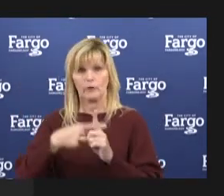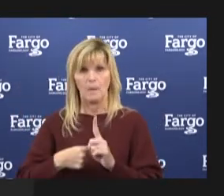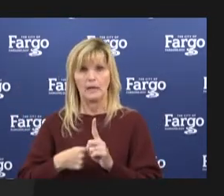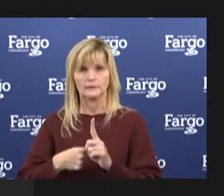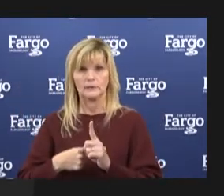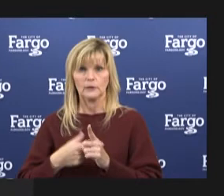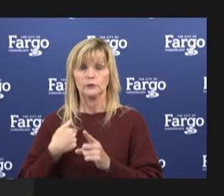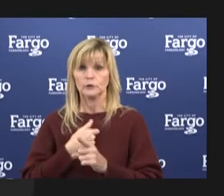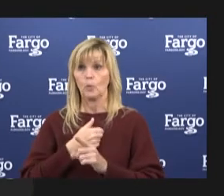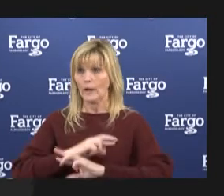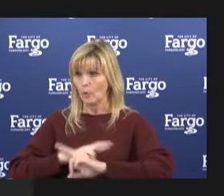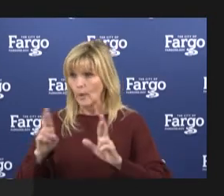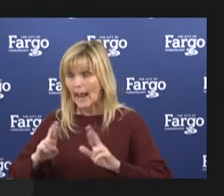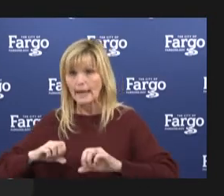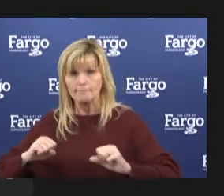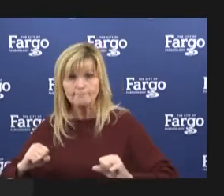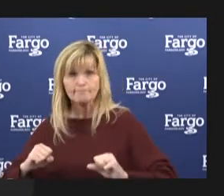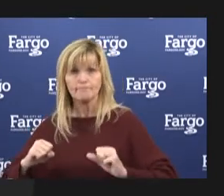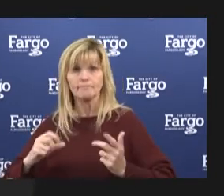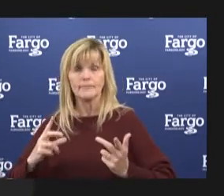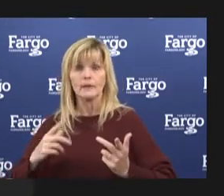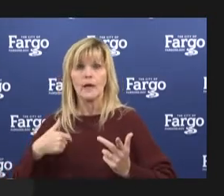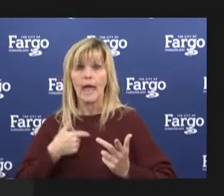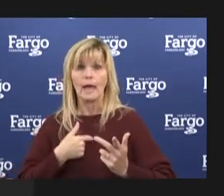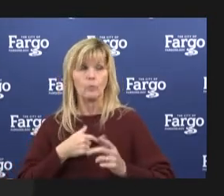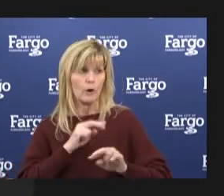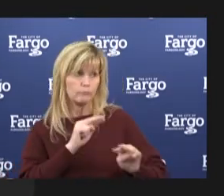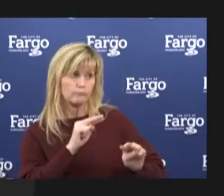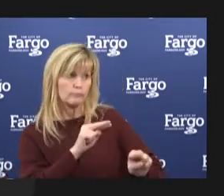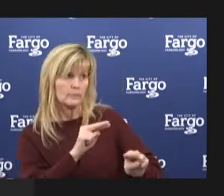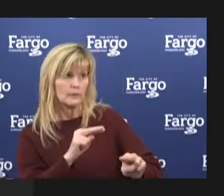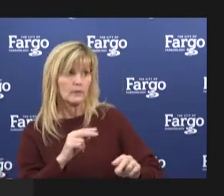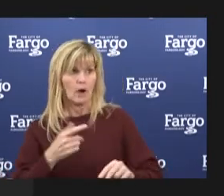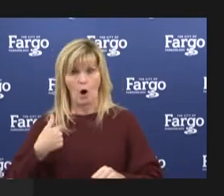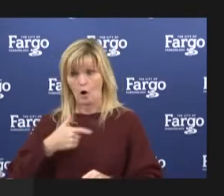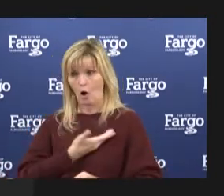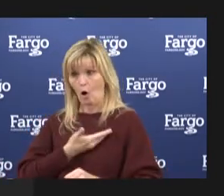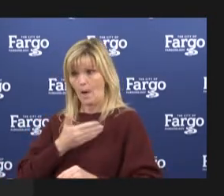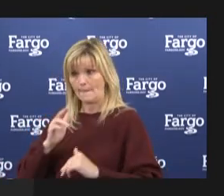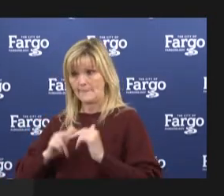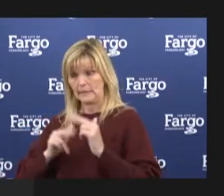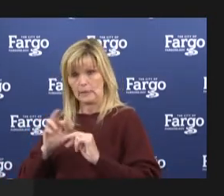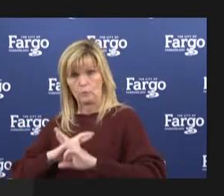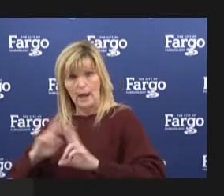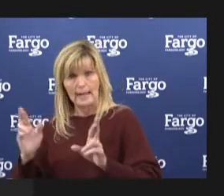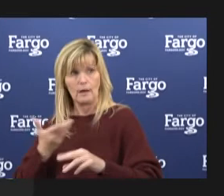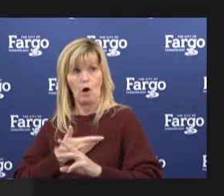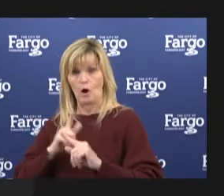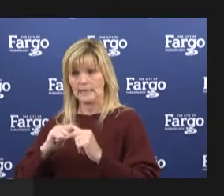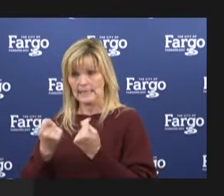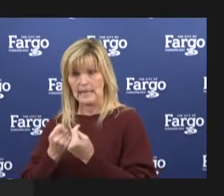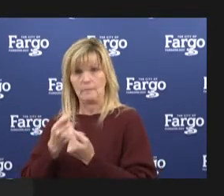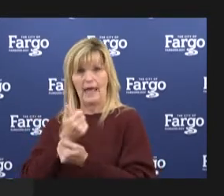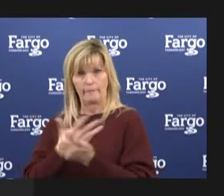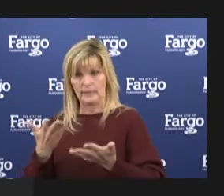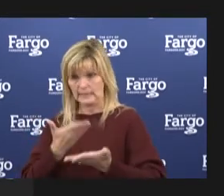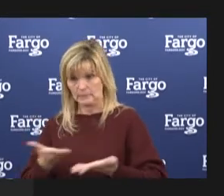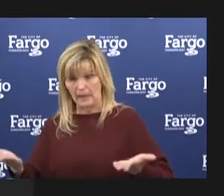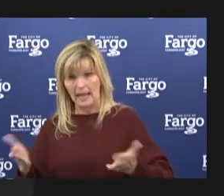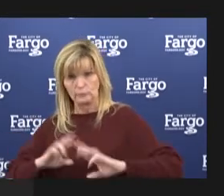increase the demand, and we're continually evaluating the readiness of our facilities, teams, and supplies, and are keeping